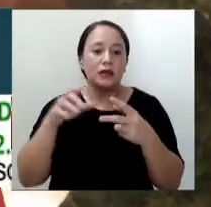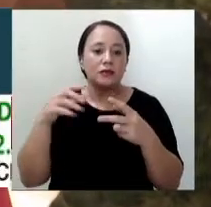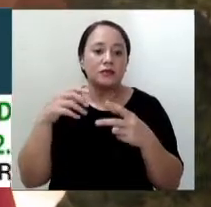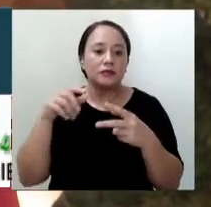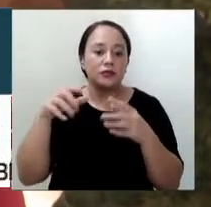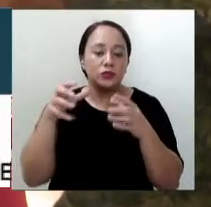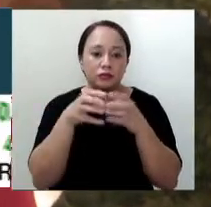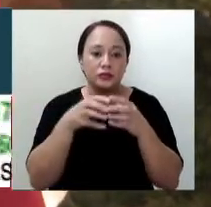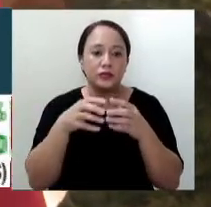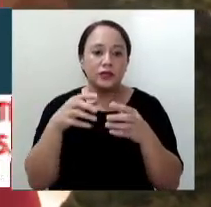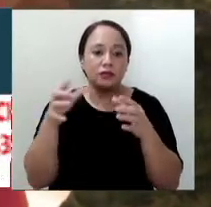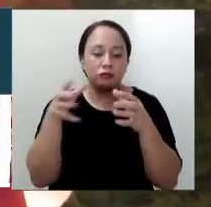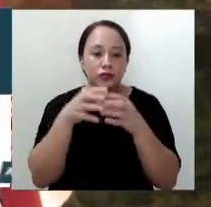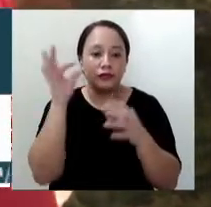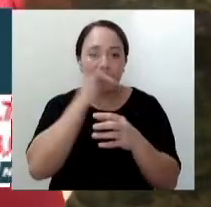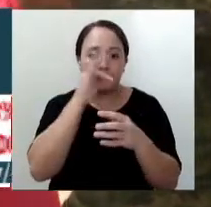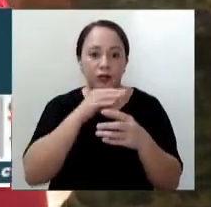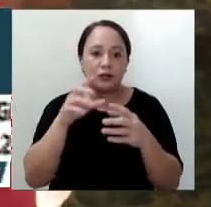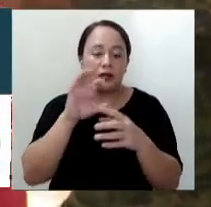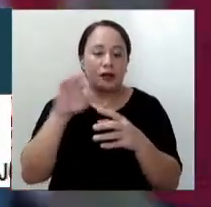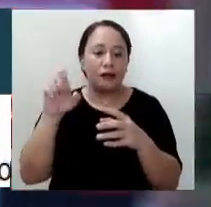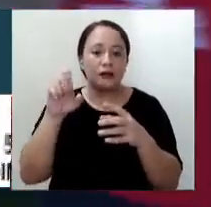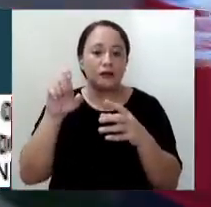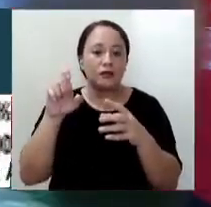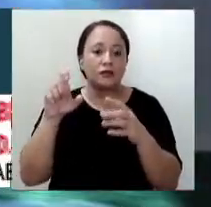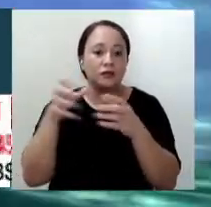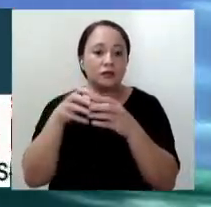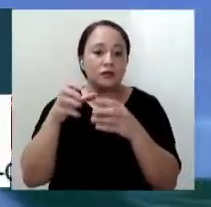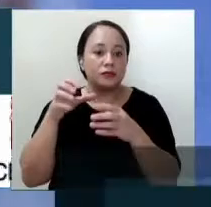Pilipino, the party of former president Joseph Estrada.